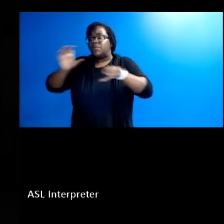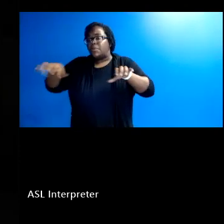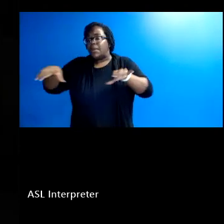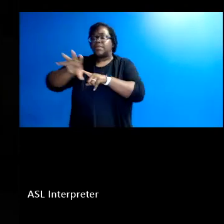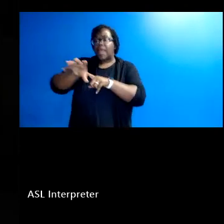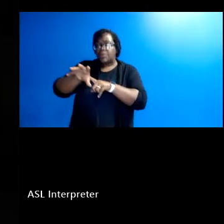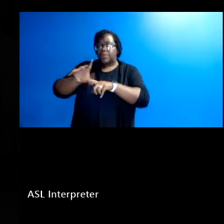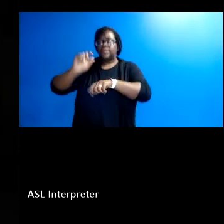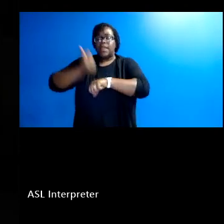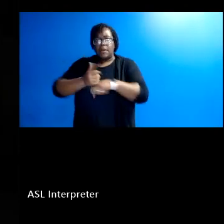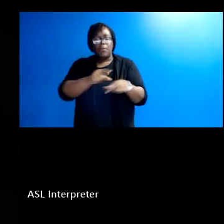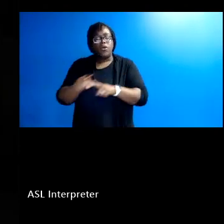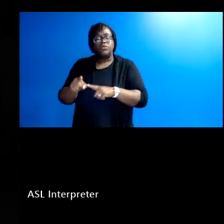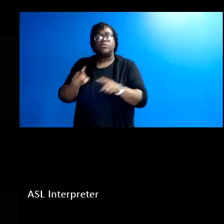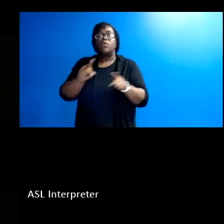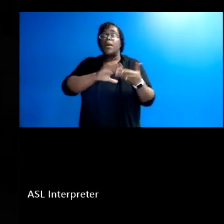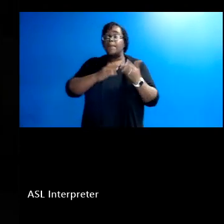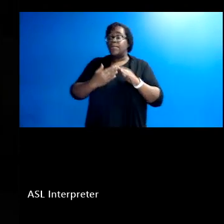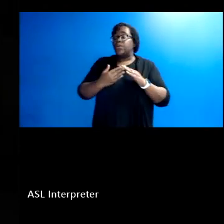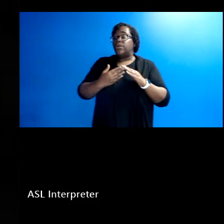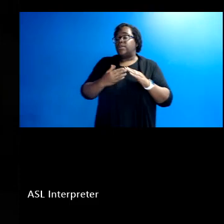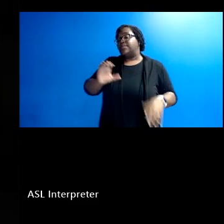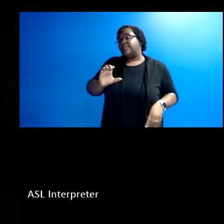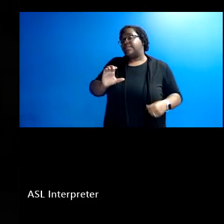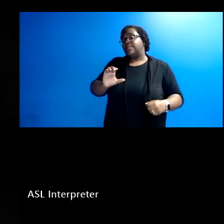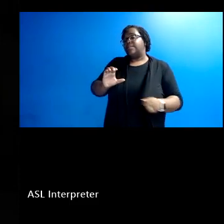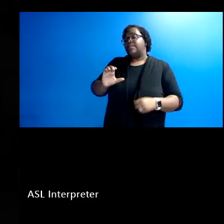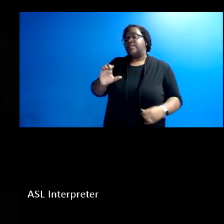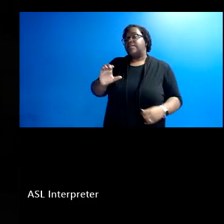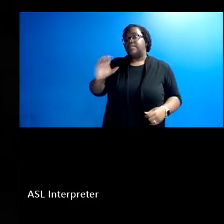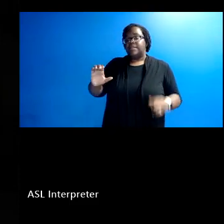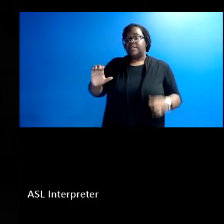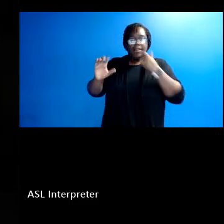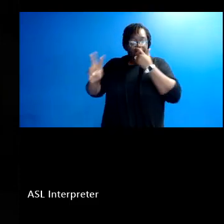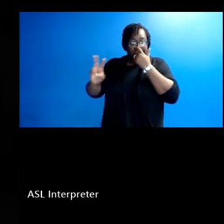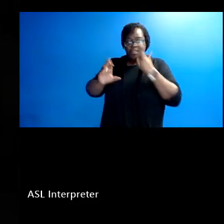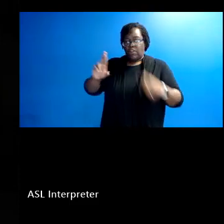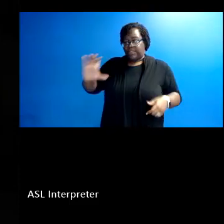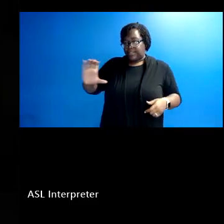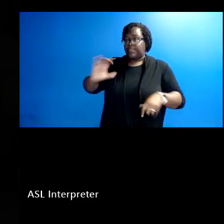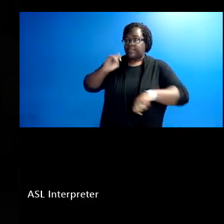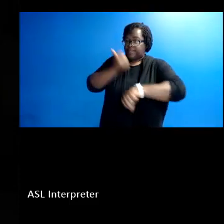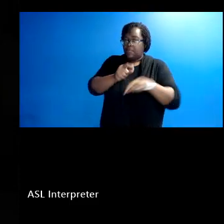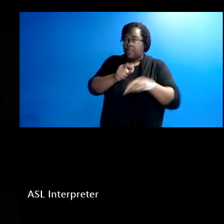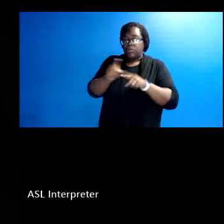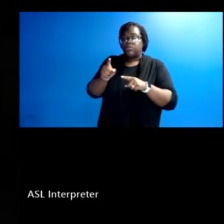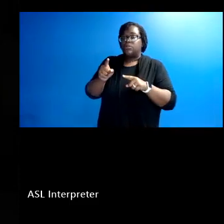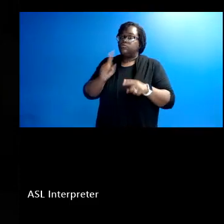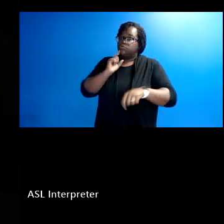well. And we also have our community resource vehicles there as well. So we are really actively trying to mitigate these